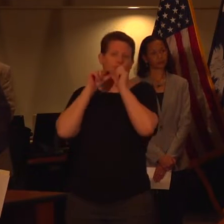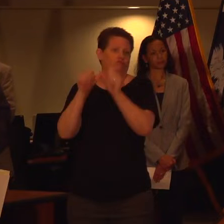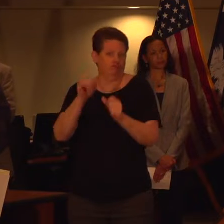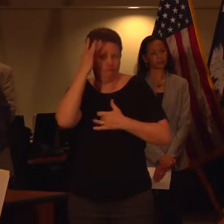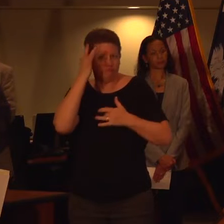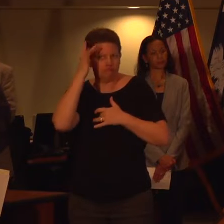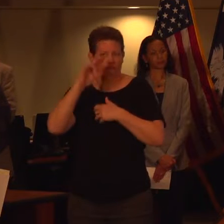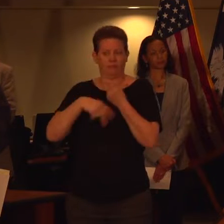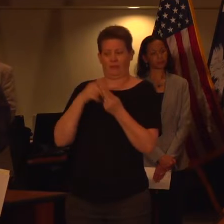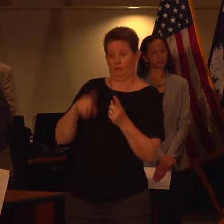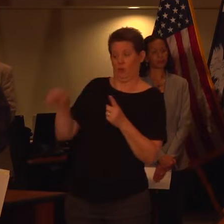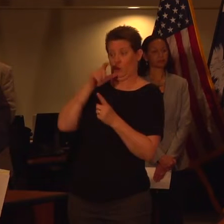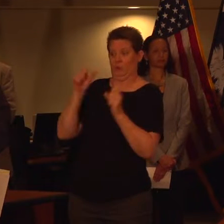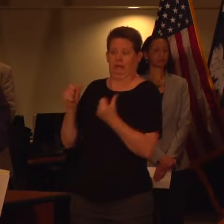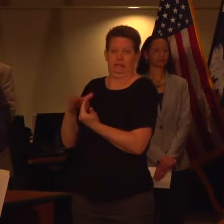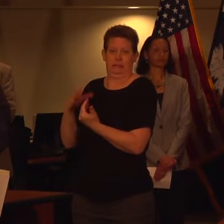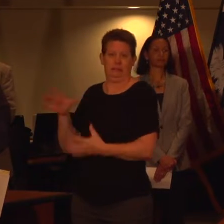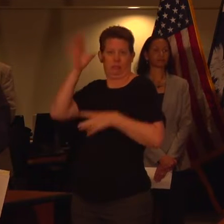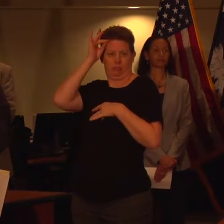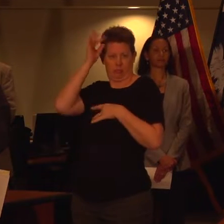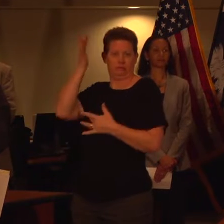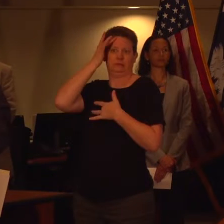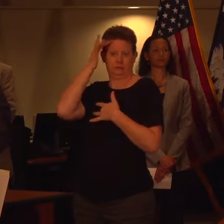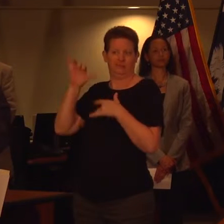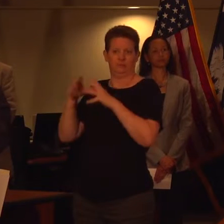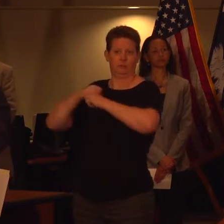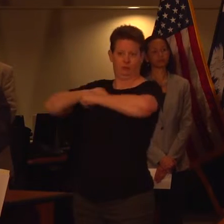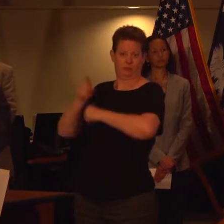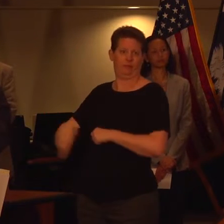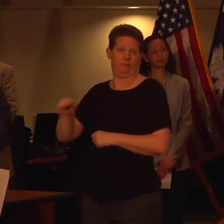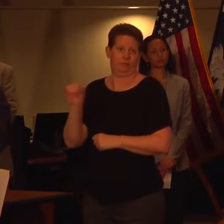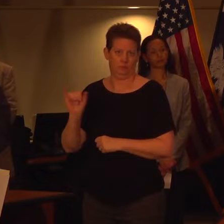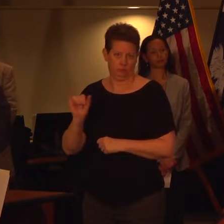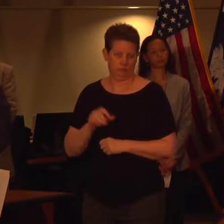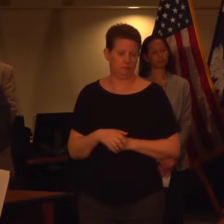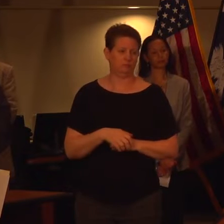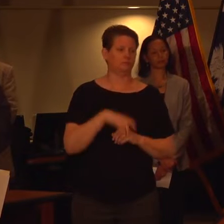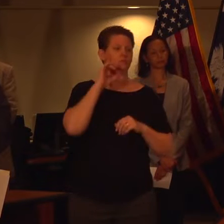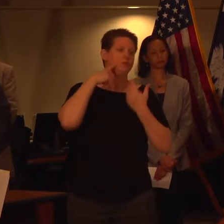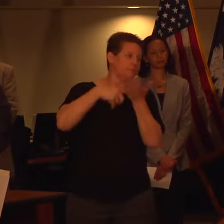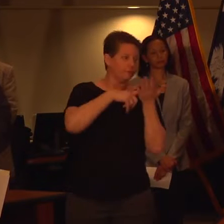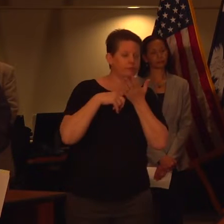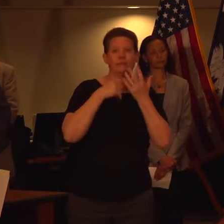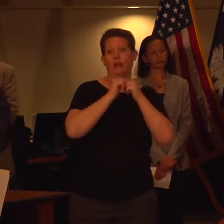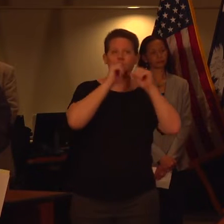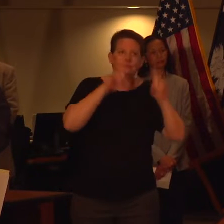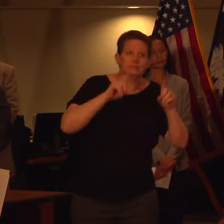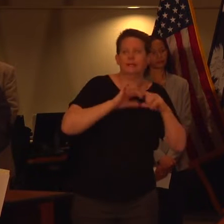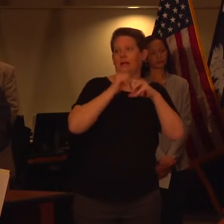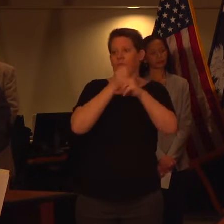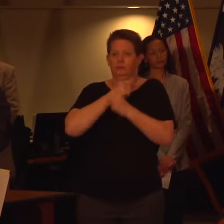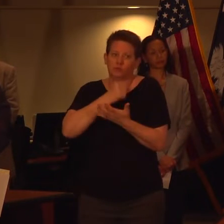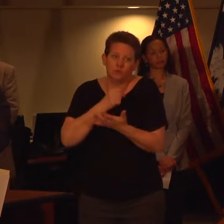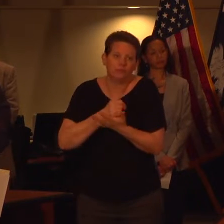which, as you know, makes them more susceptible. We will have plans and initiatives for testing and access to treatment that